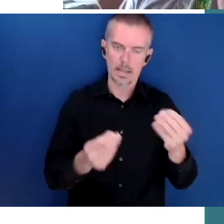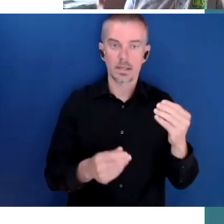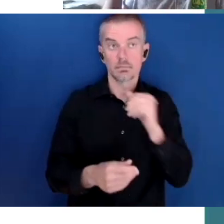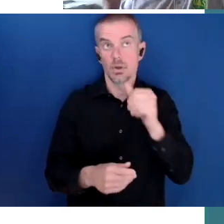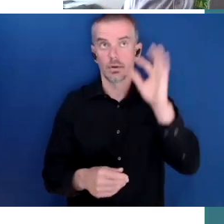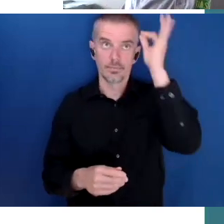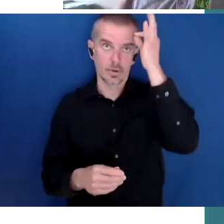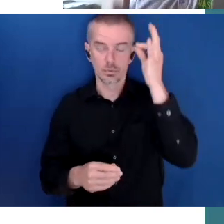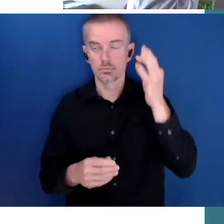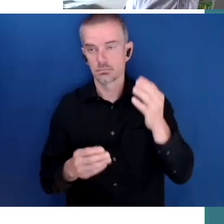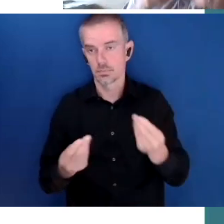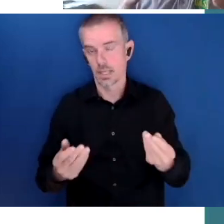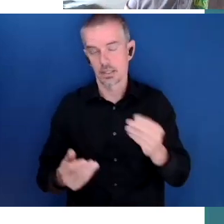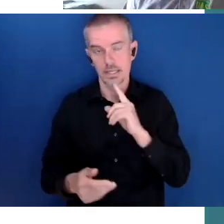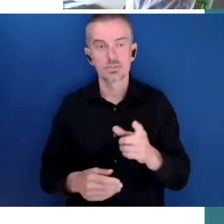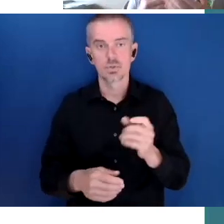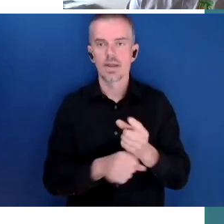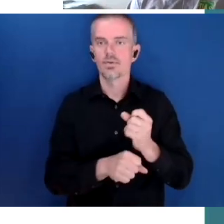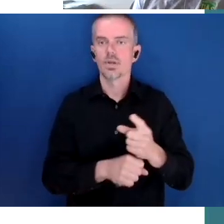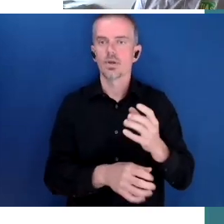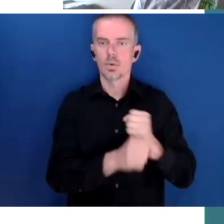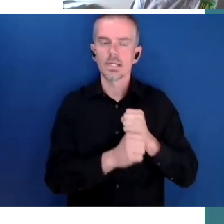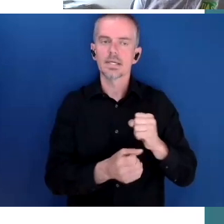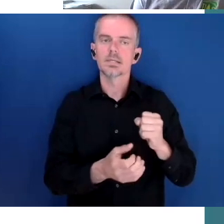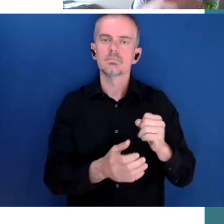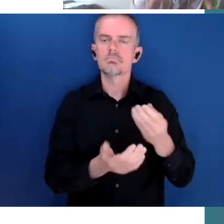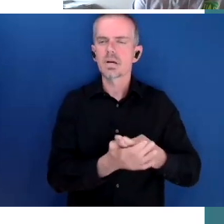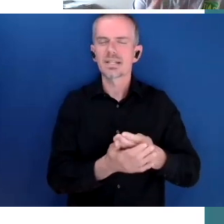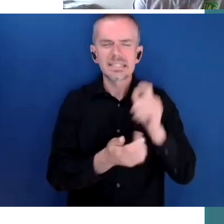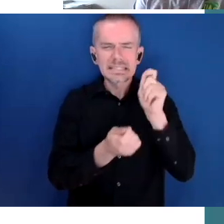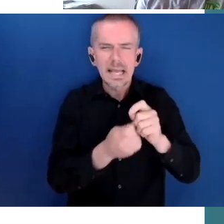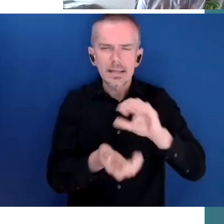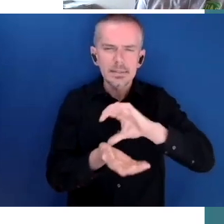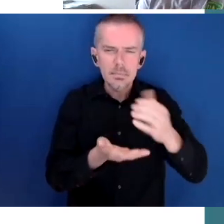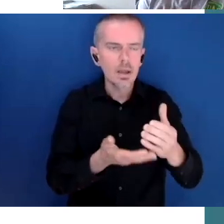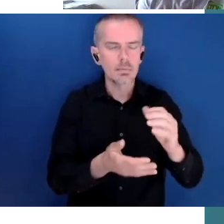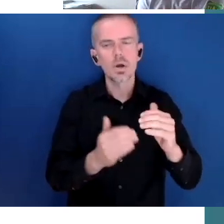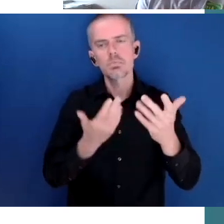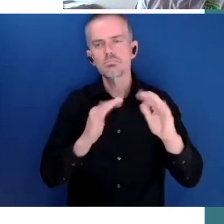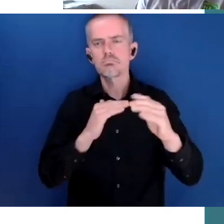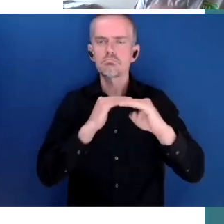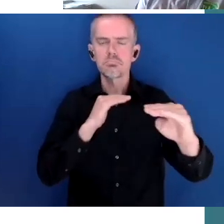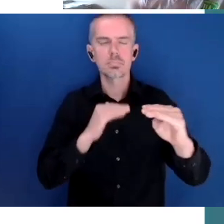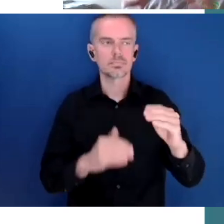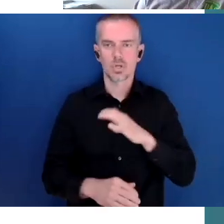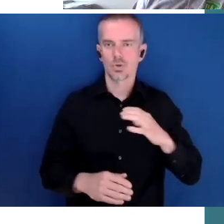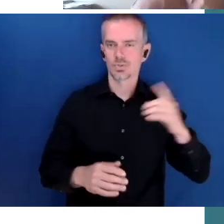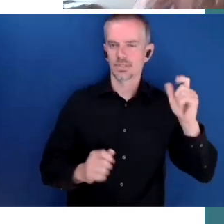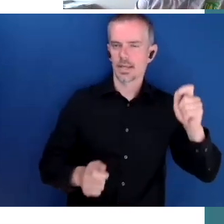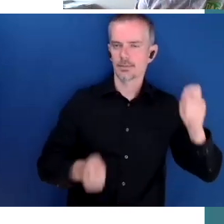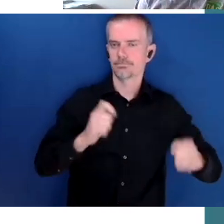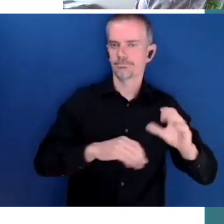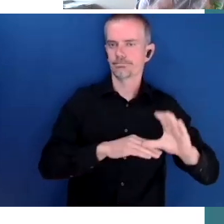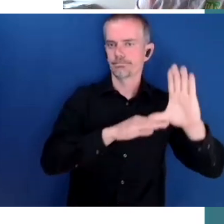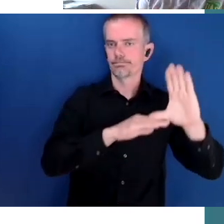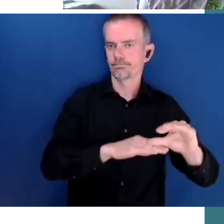So that's kind of, but each year we're going to get a steady amount. We don't exactly know what that amount is going to be each year. Congress can change that, but each